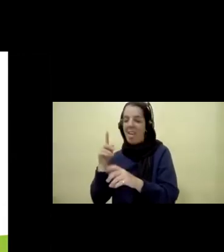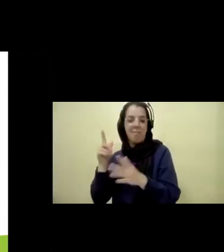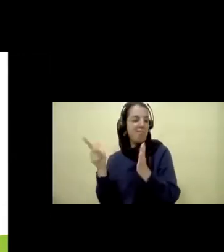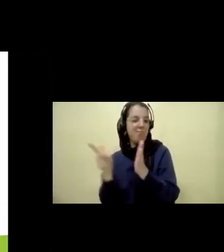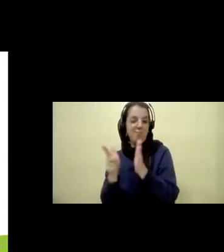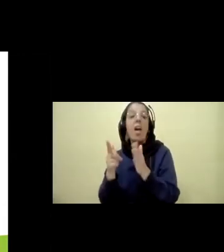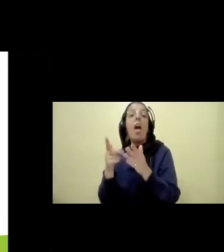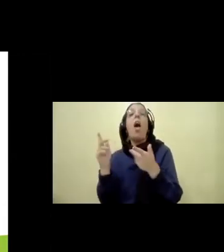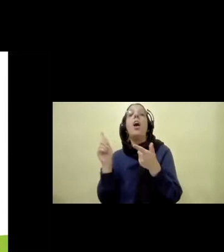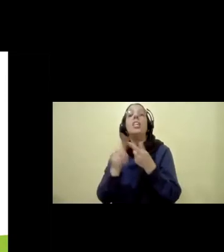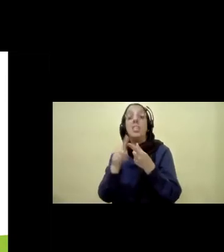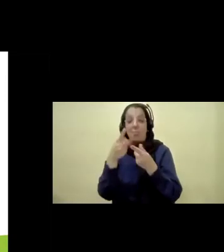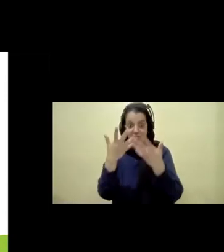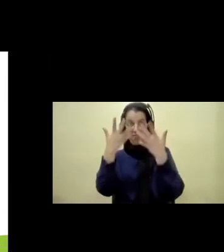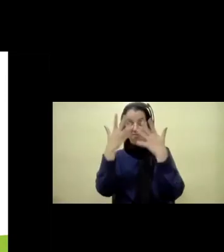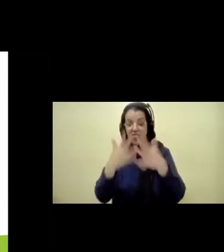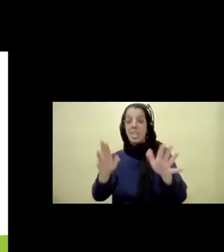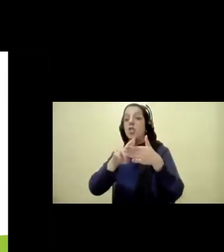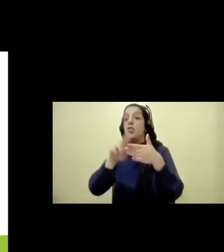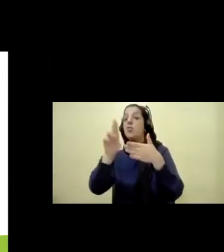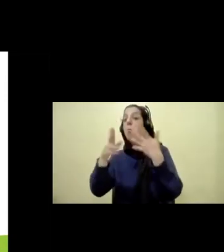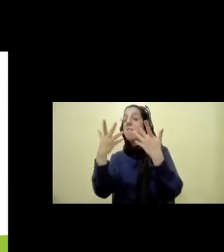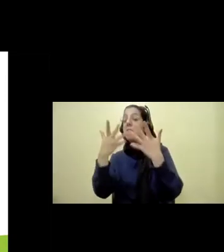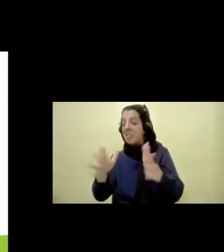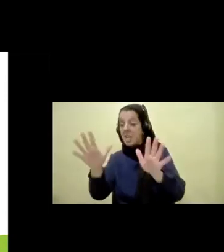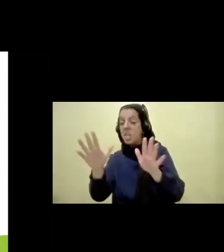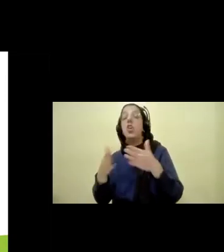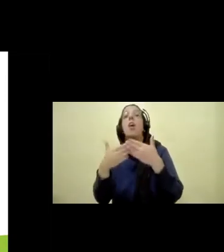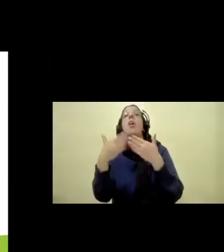is complete and the final report is filed.